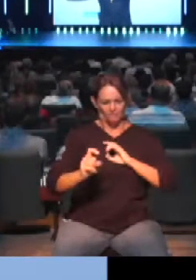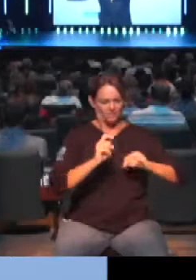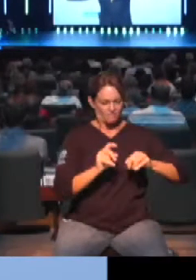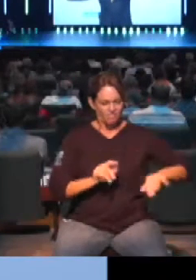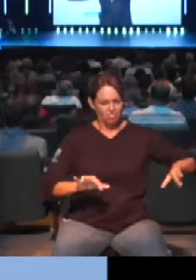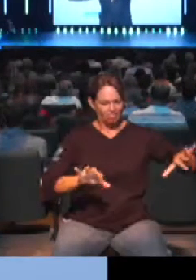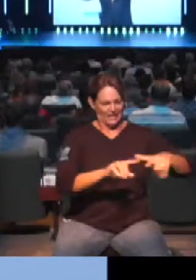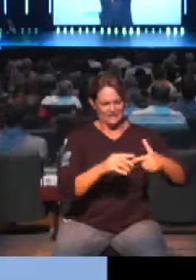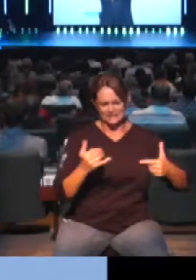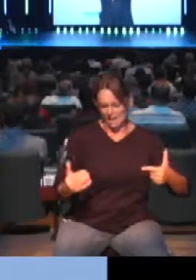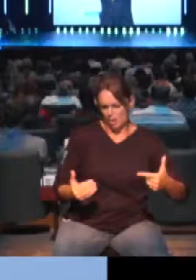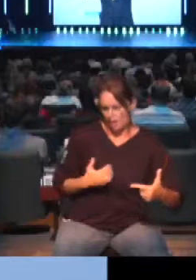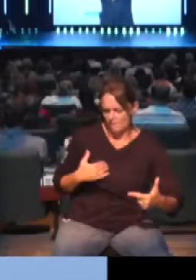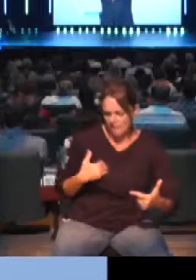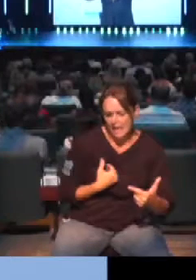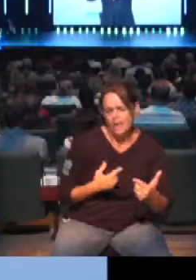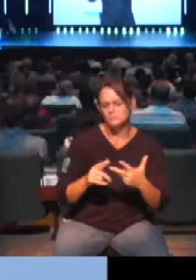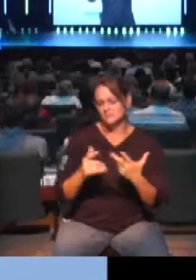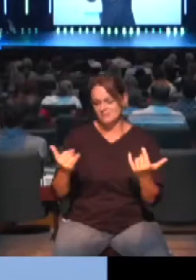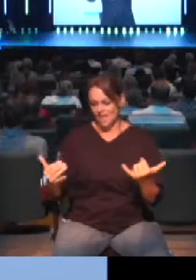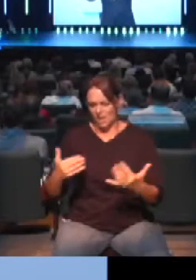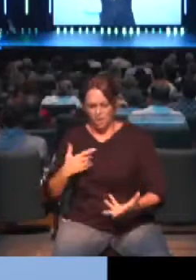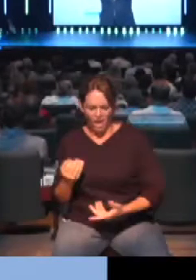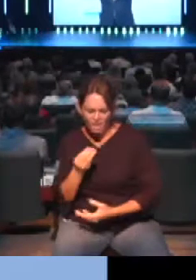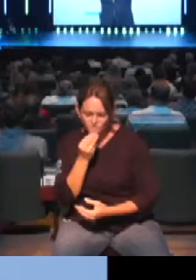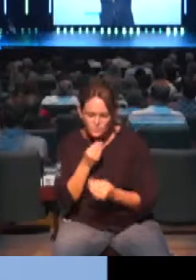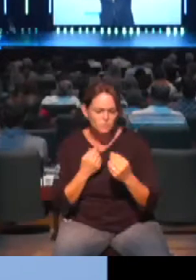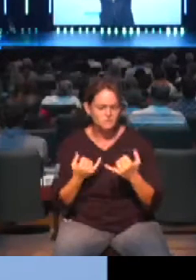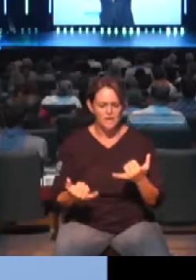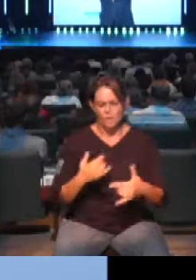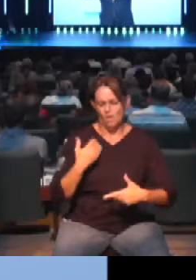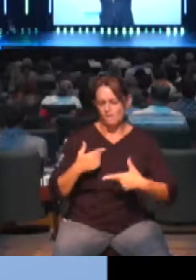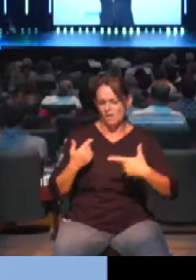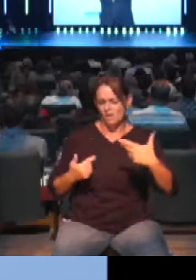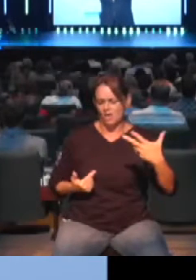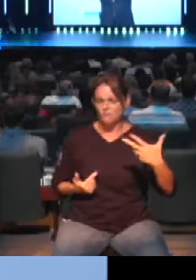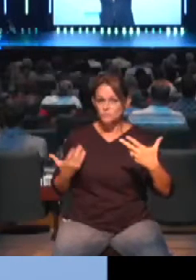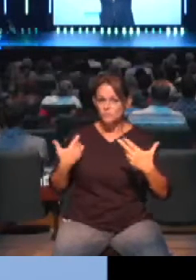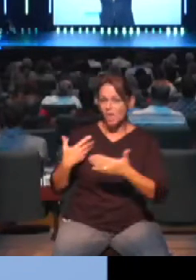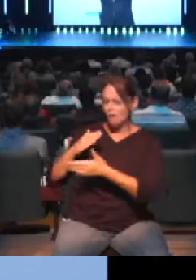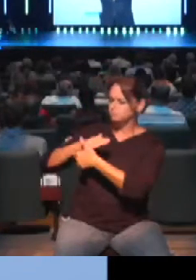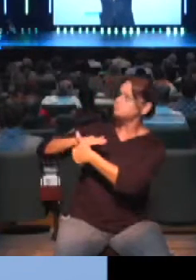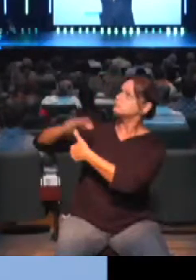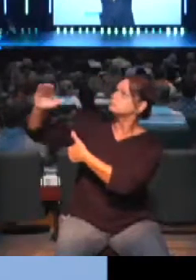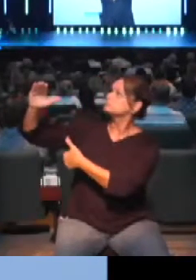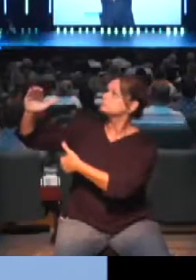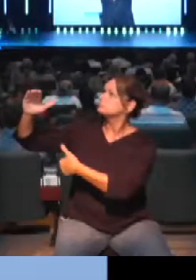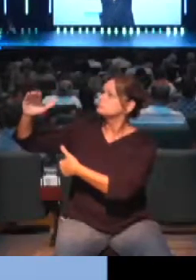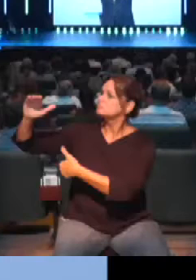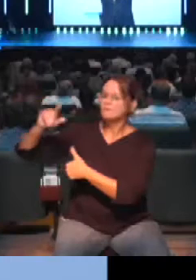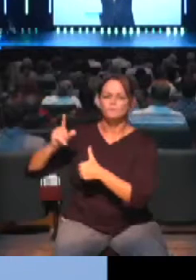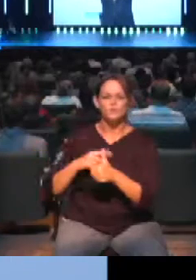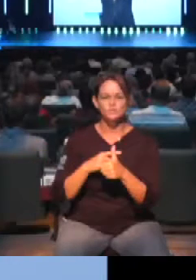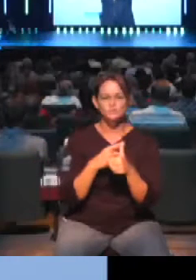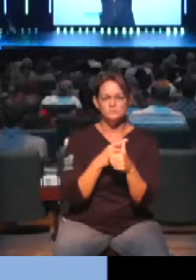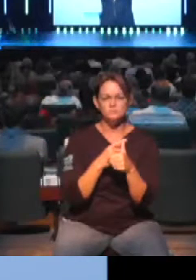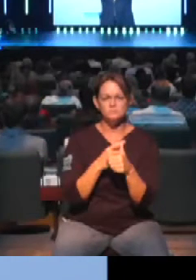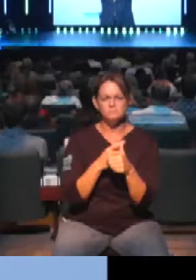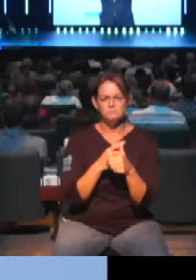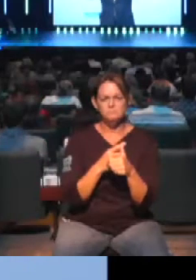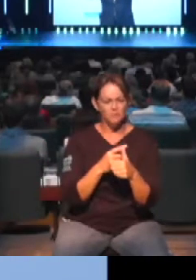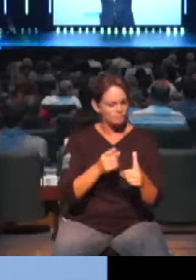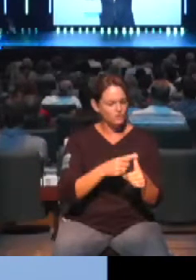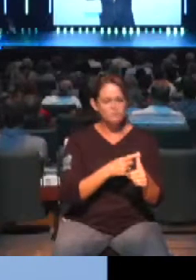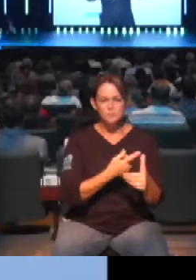now. Therefore, we gladly give to God the first of all of our increase, because we